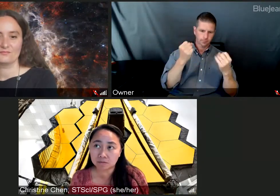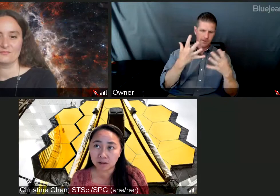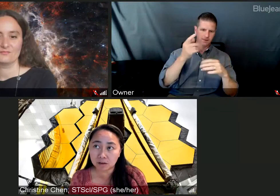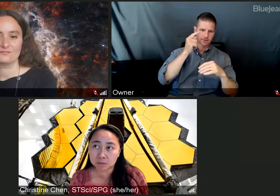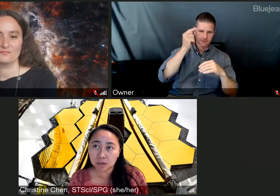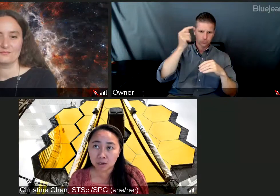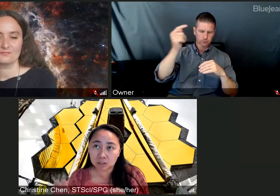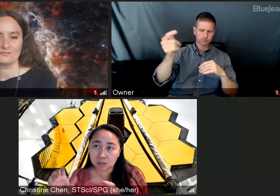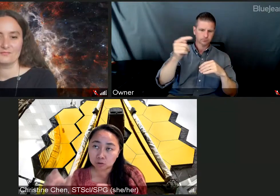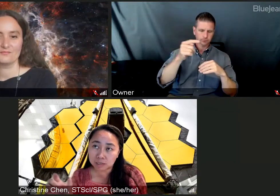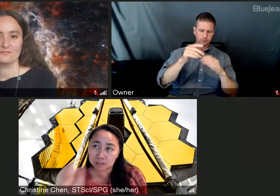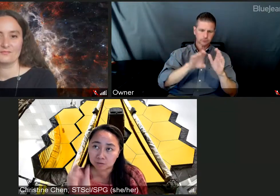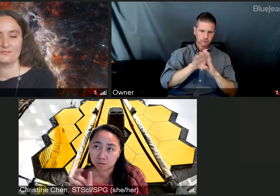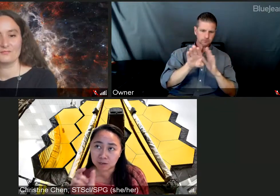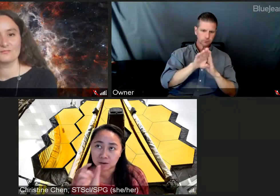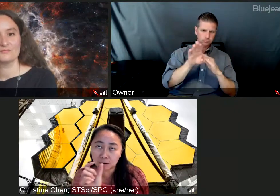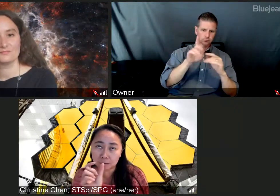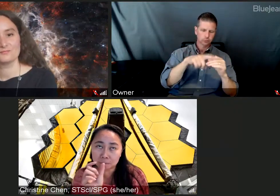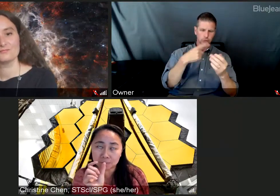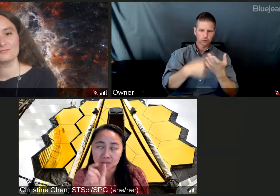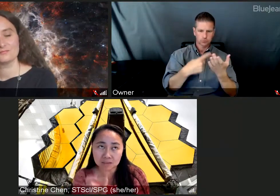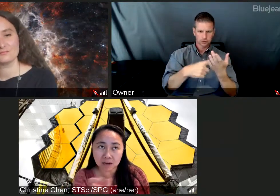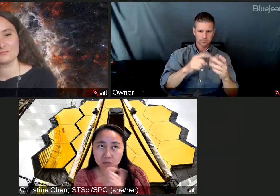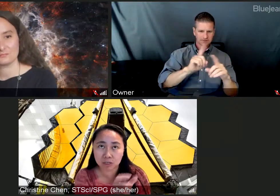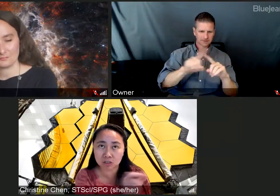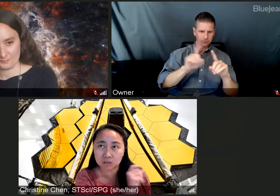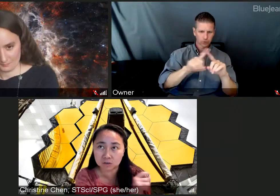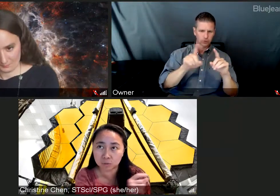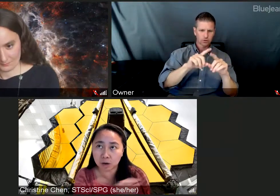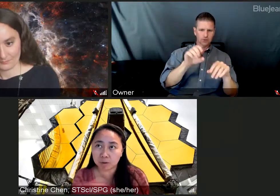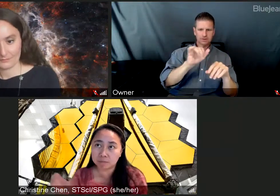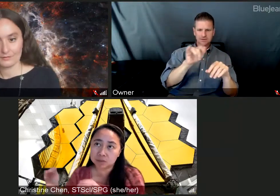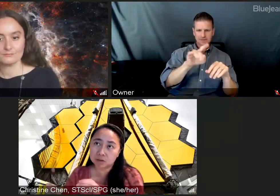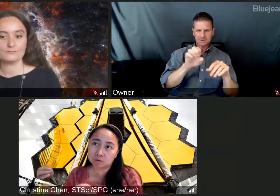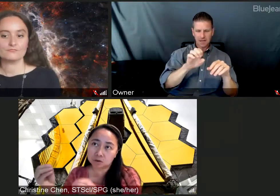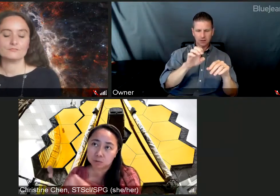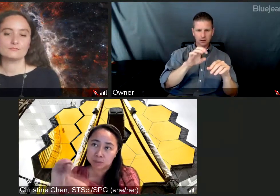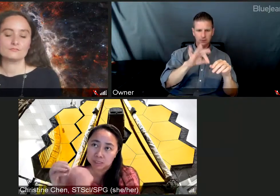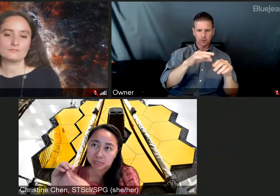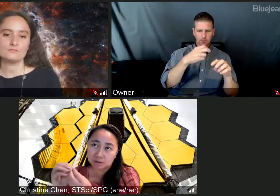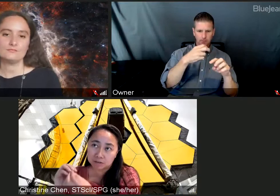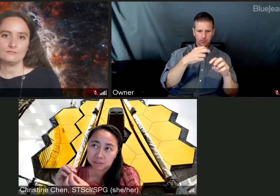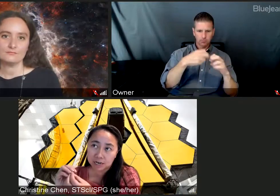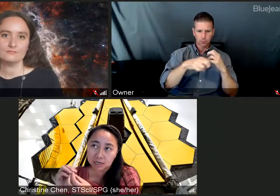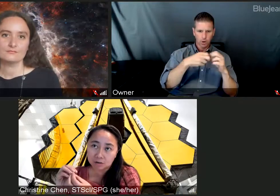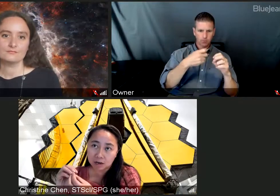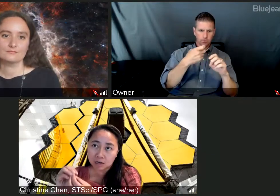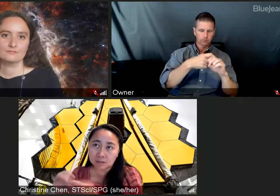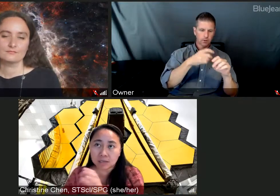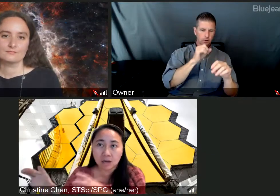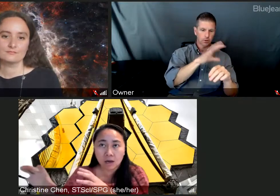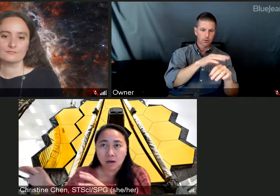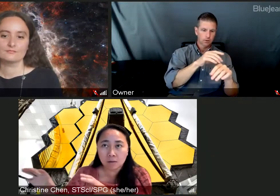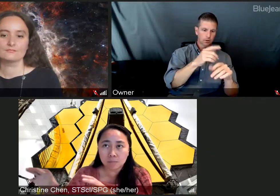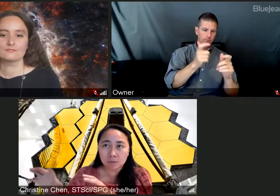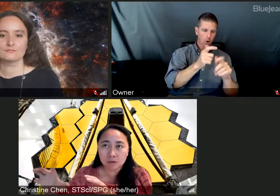been developed to address different size ranges of this problem. So first from sticking of little tiny